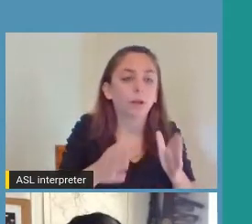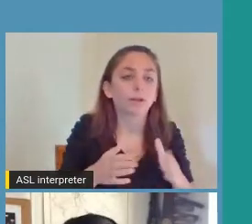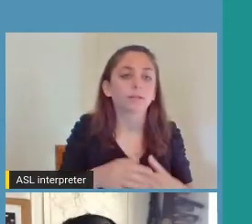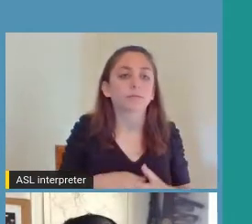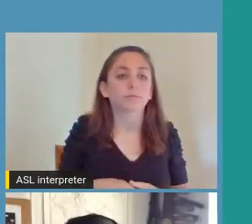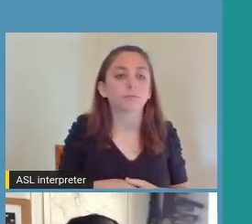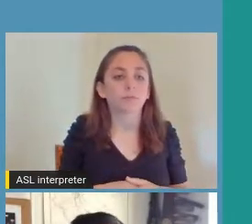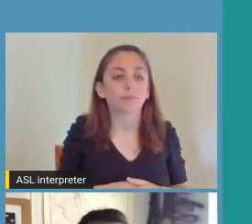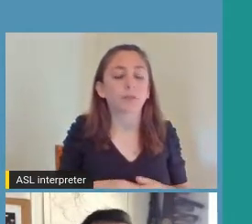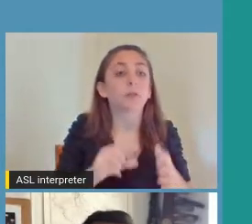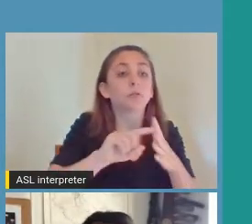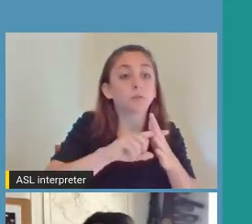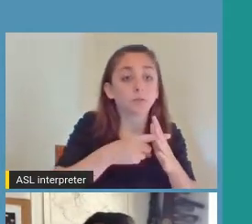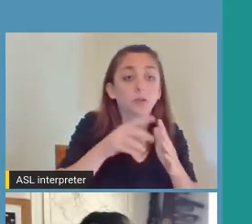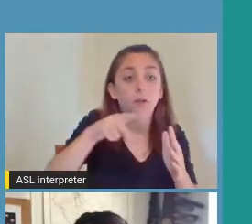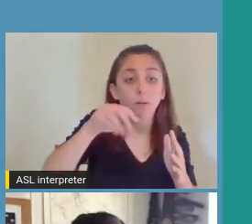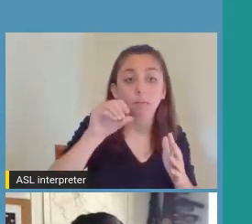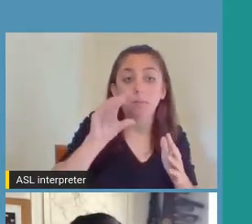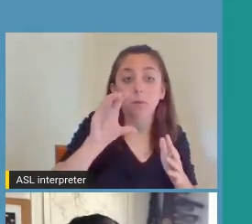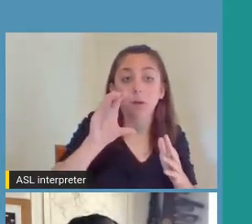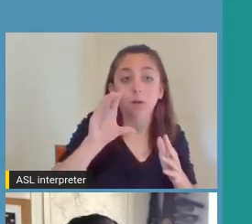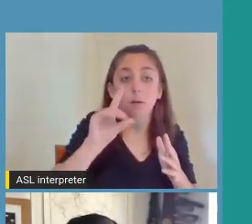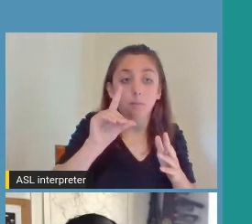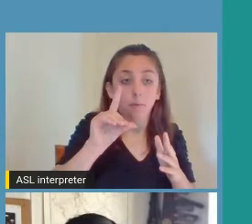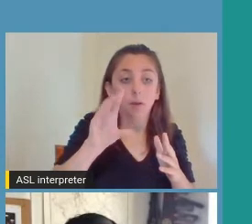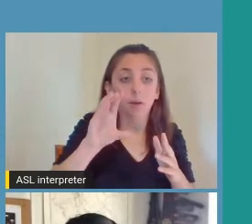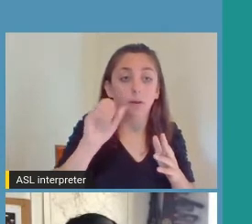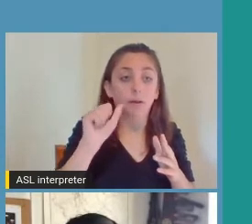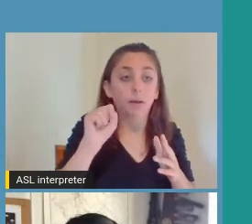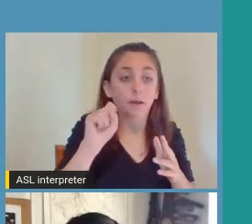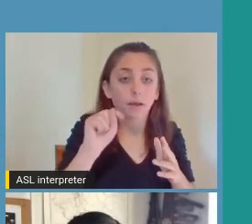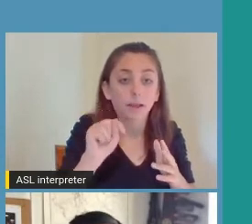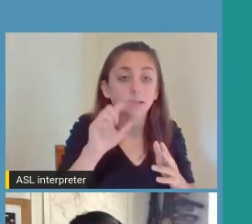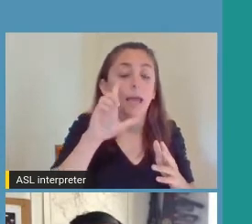started the podcast. Now, 11 Warrior Arts LLC